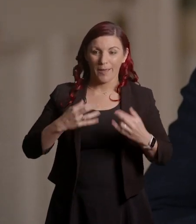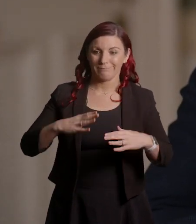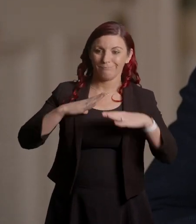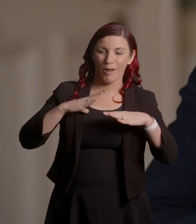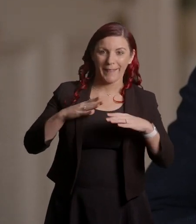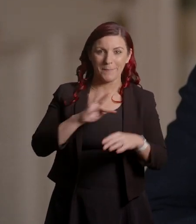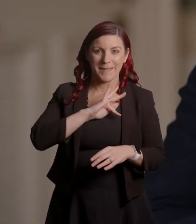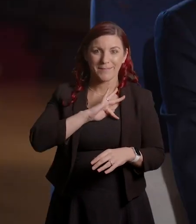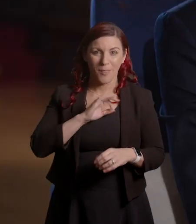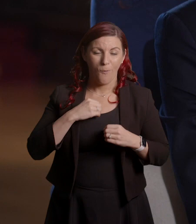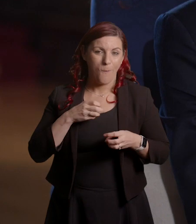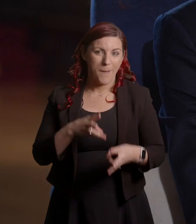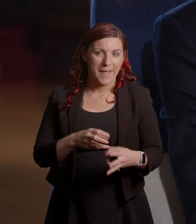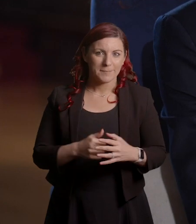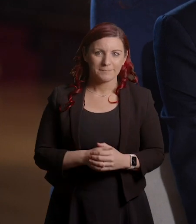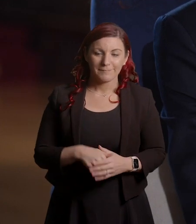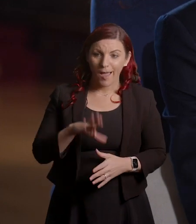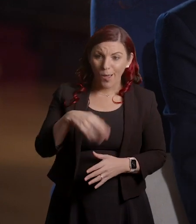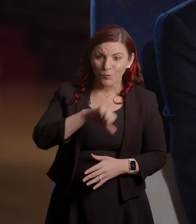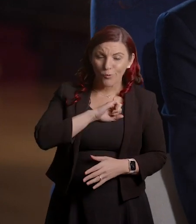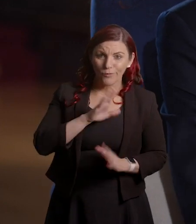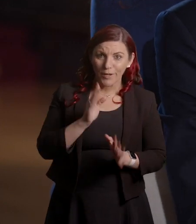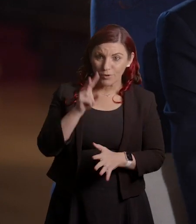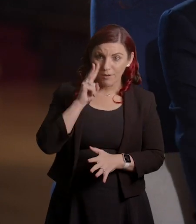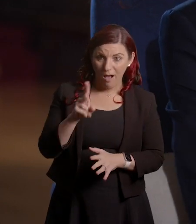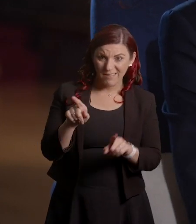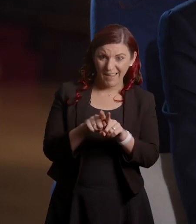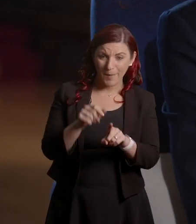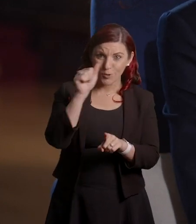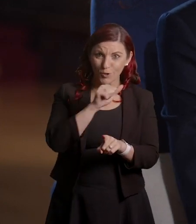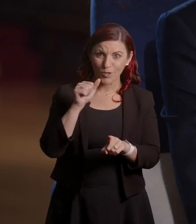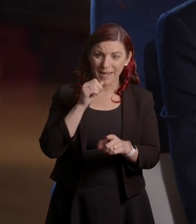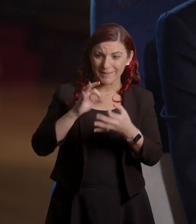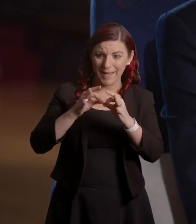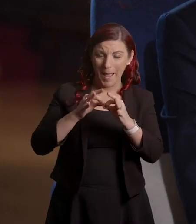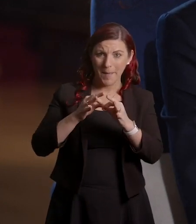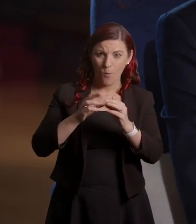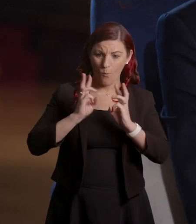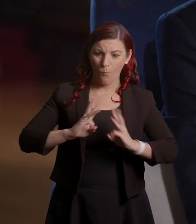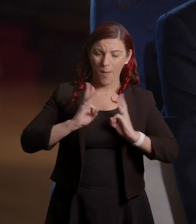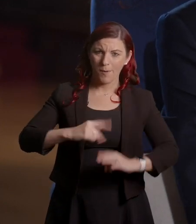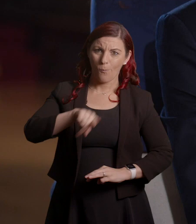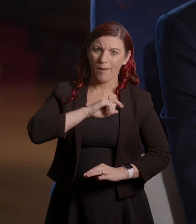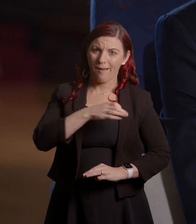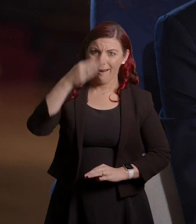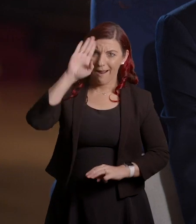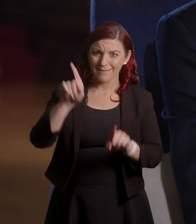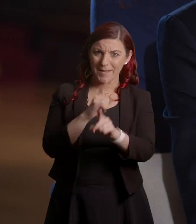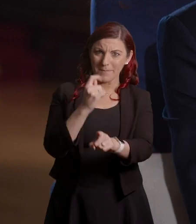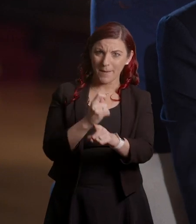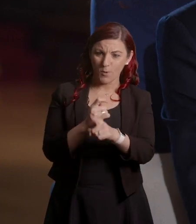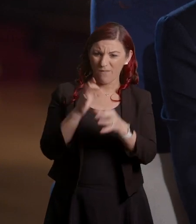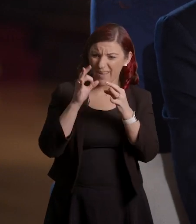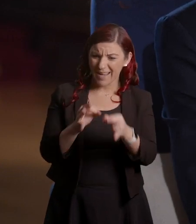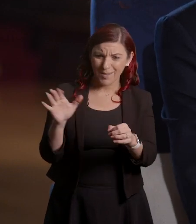in their own way. And I'm sure you saw as well. Yes, on Sunday's game, the ladies winning the All-Ireland as well, so a